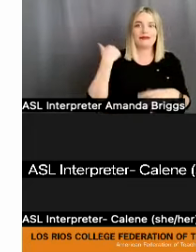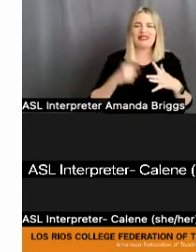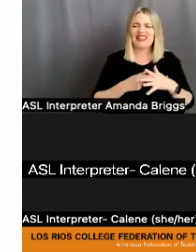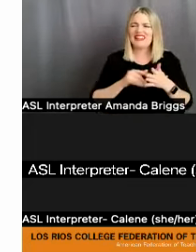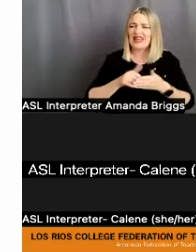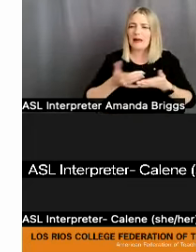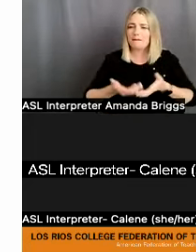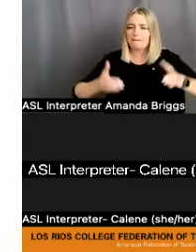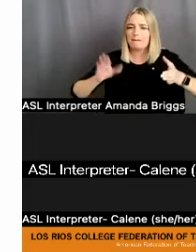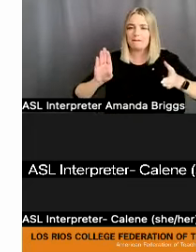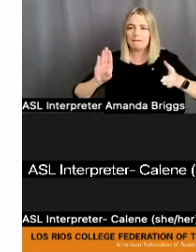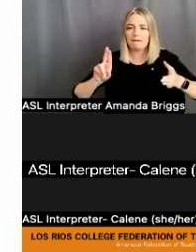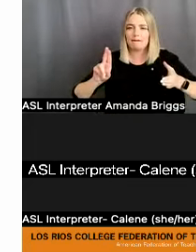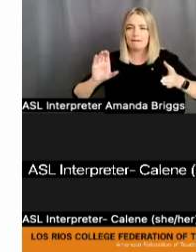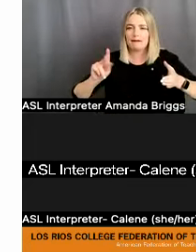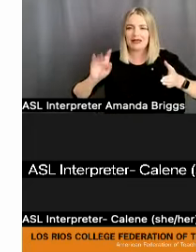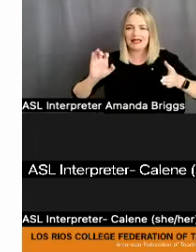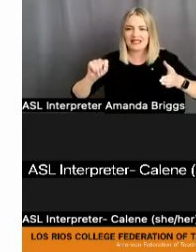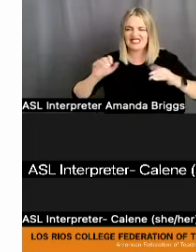system.